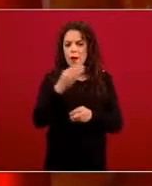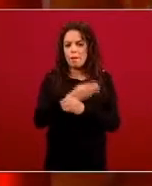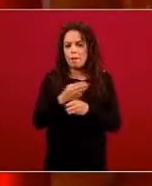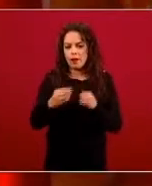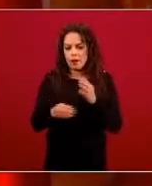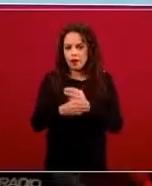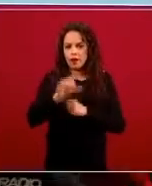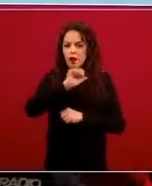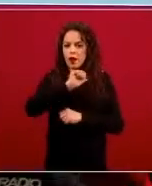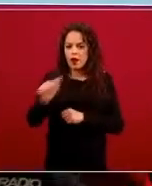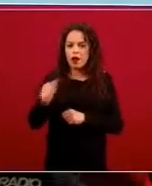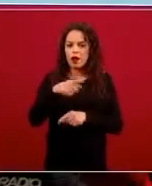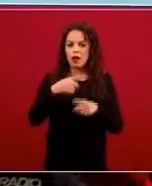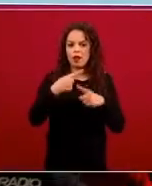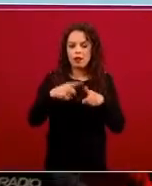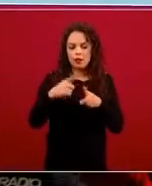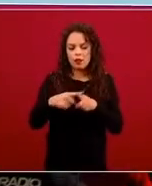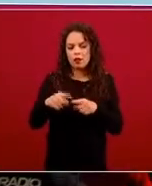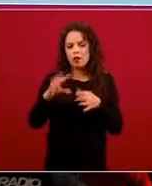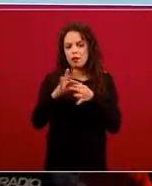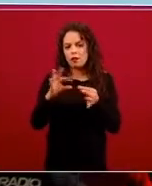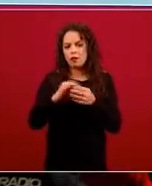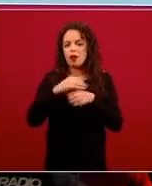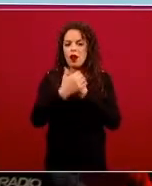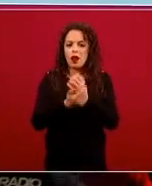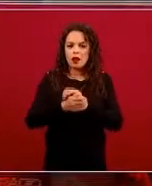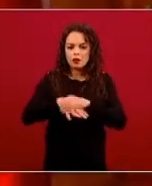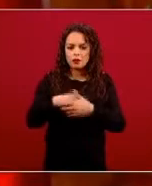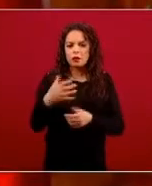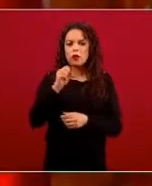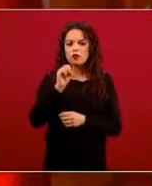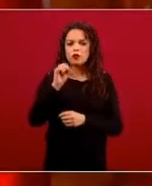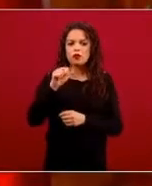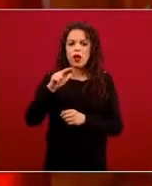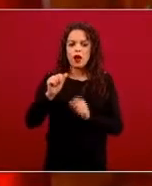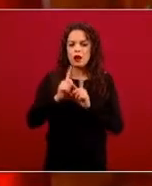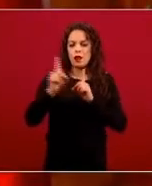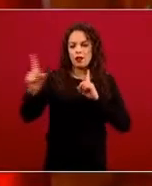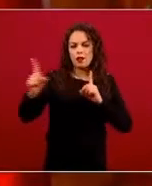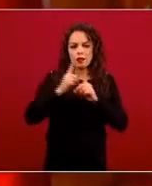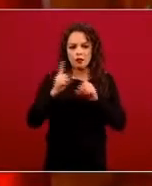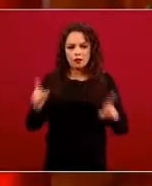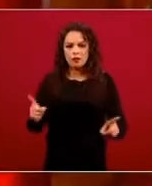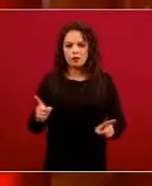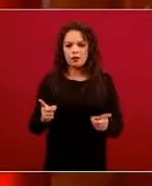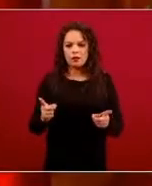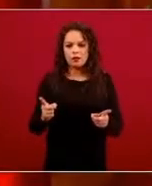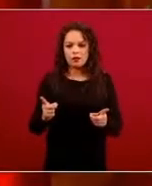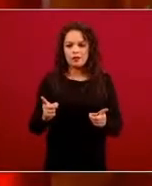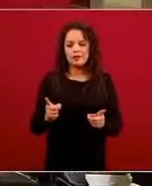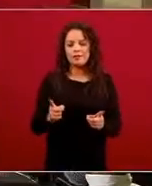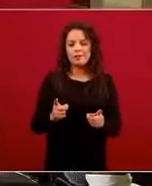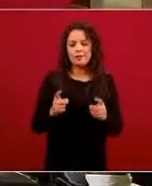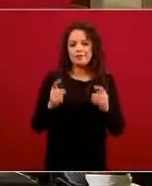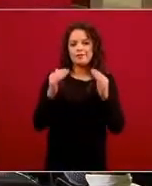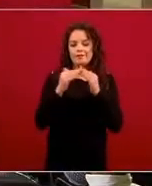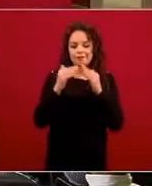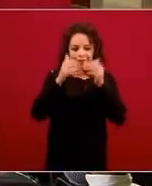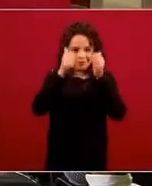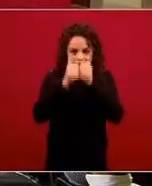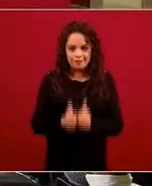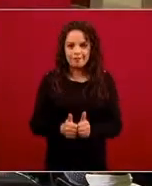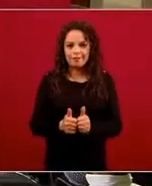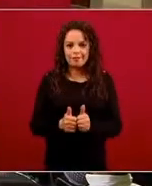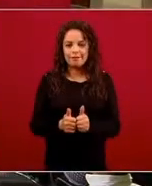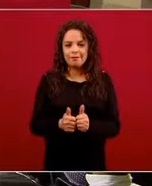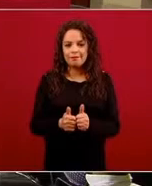be sure that in first place, Susanna Safe Distance, the chatbot comes up. Stay at home, stay at home, stay at